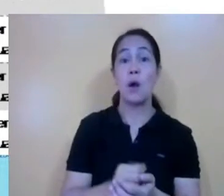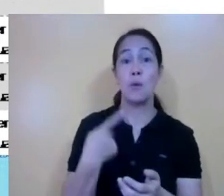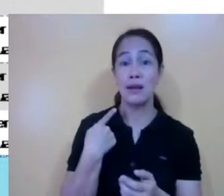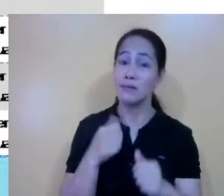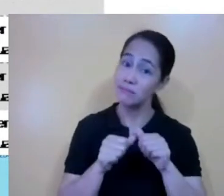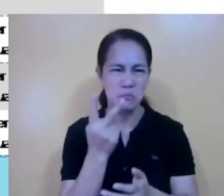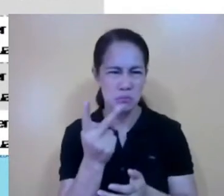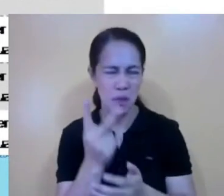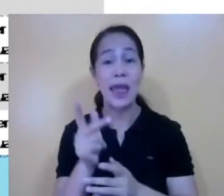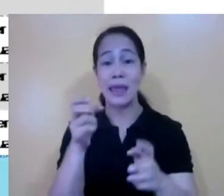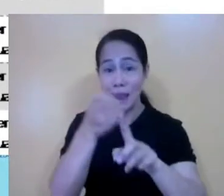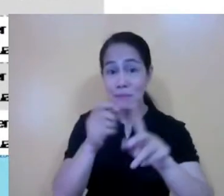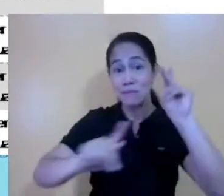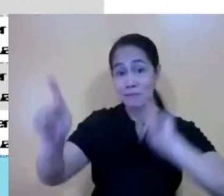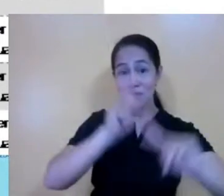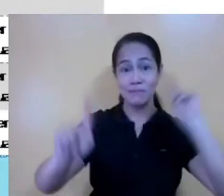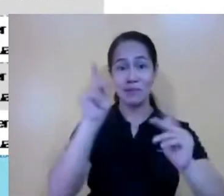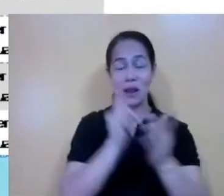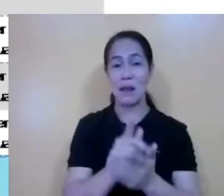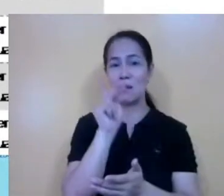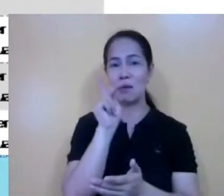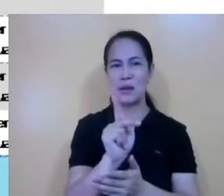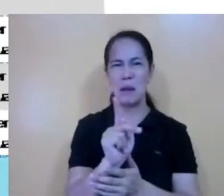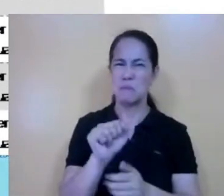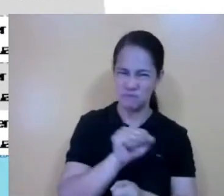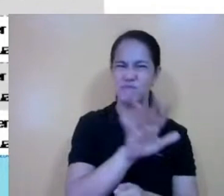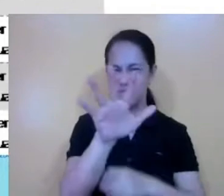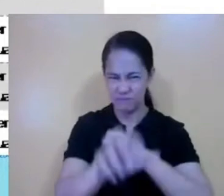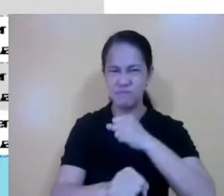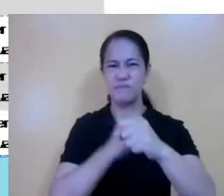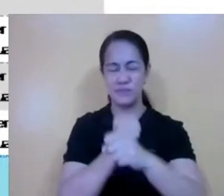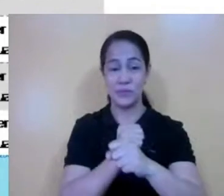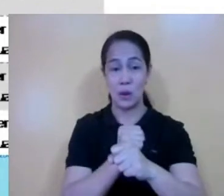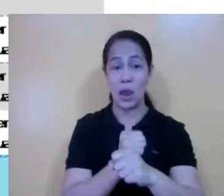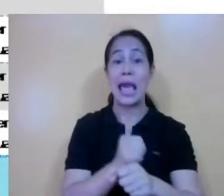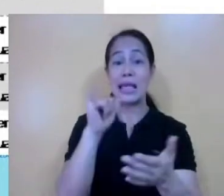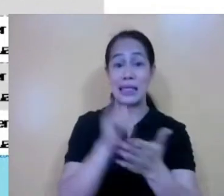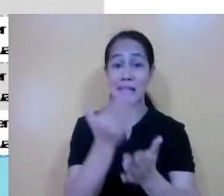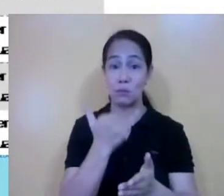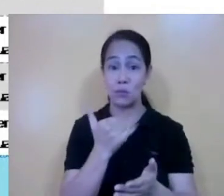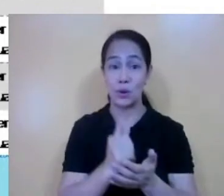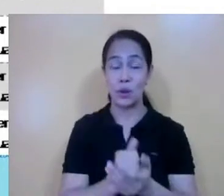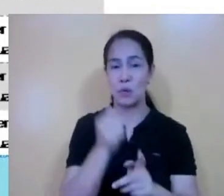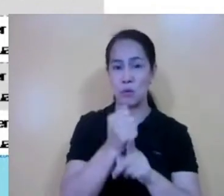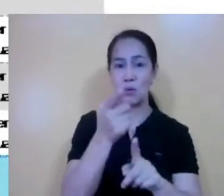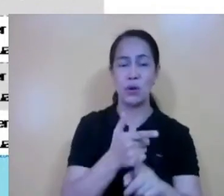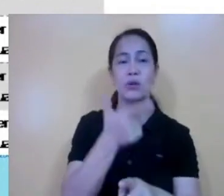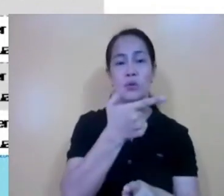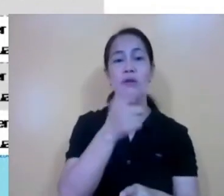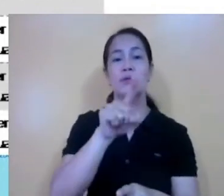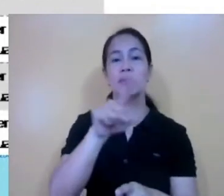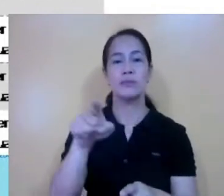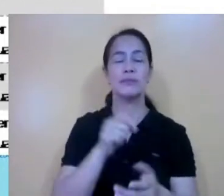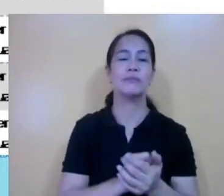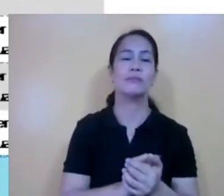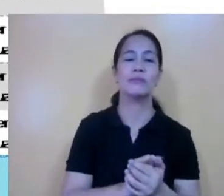every performance period for an entire year. So that's why we retained August 1, 2021. Next activity